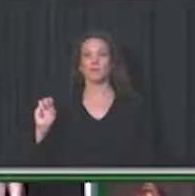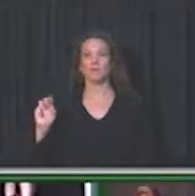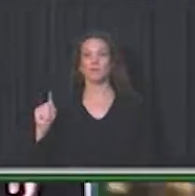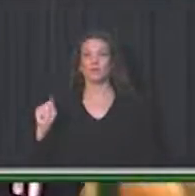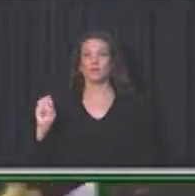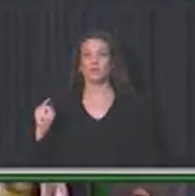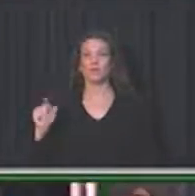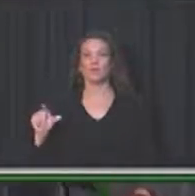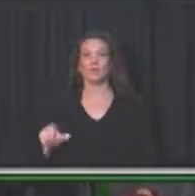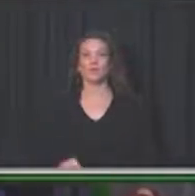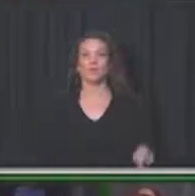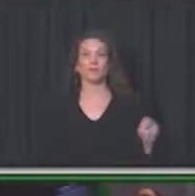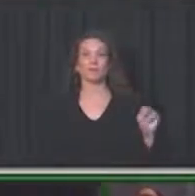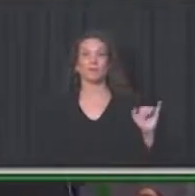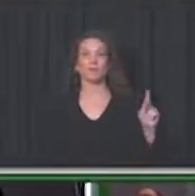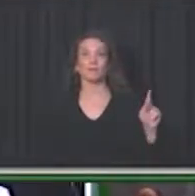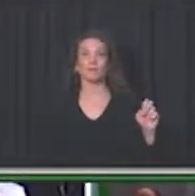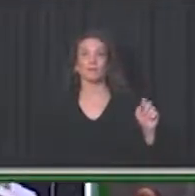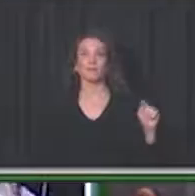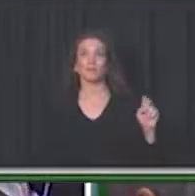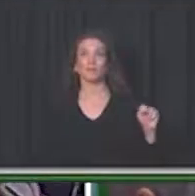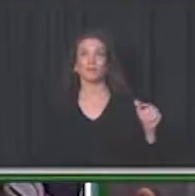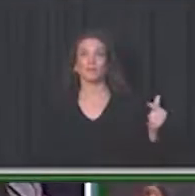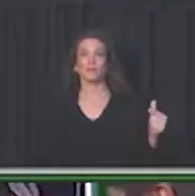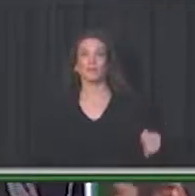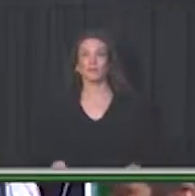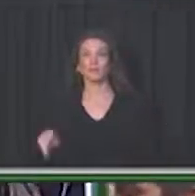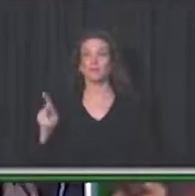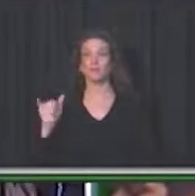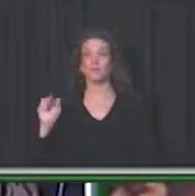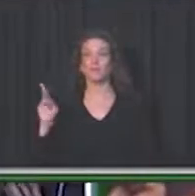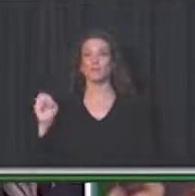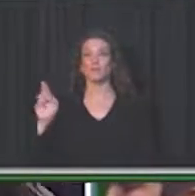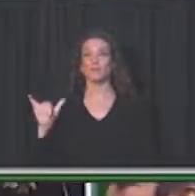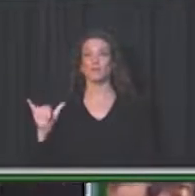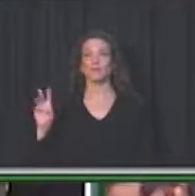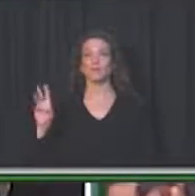Nicholas Tong. Kimberly Wade.